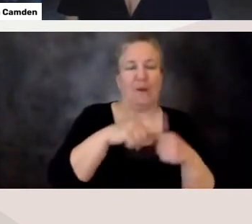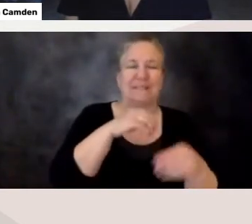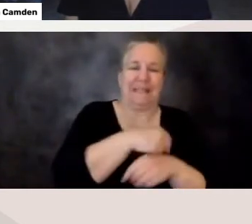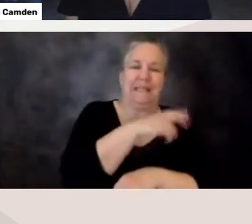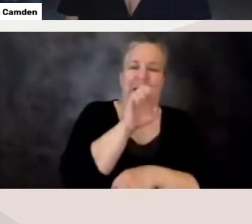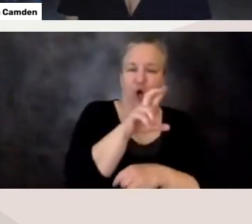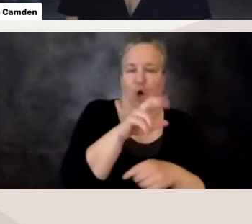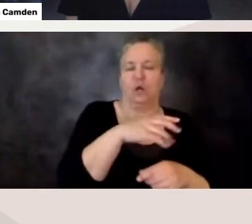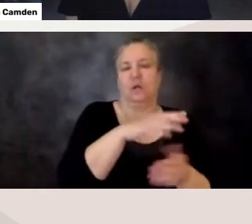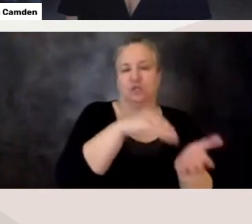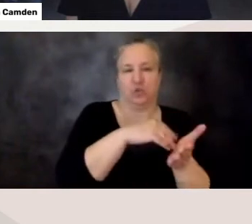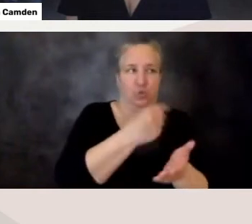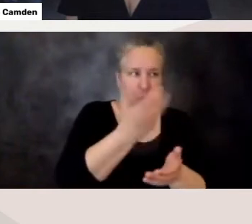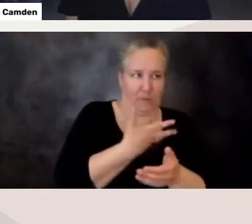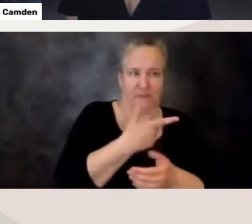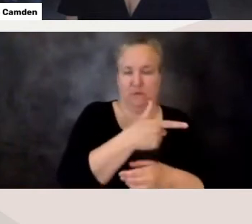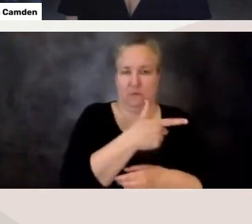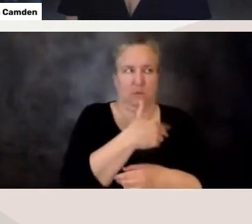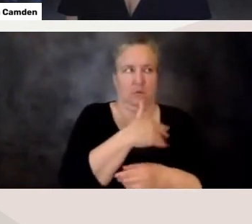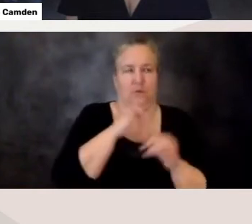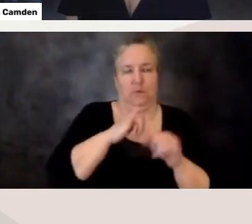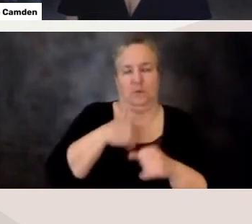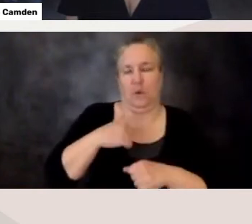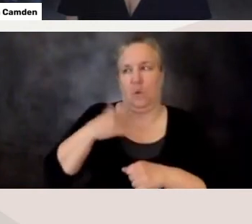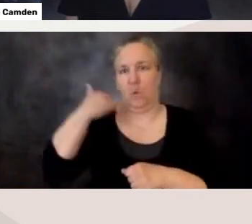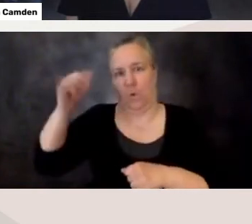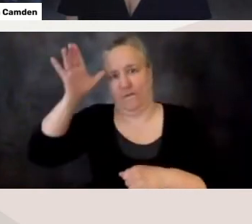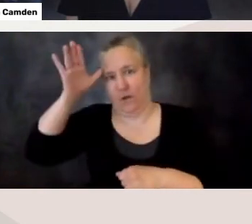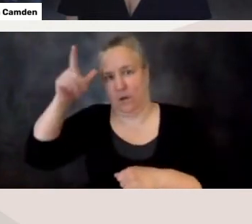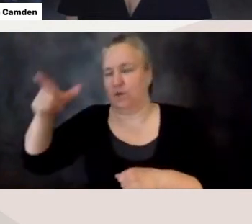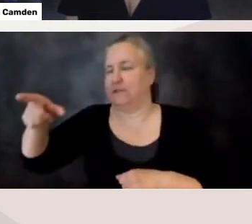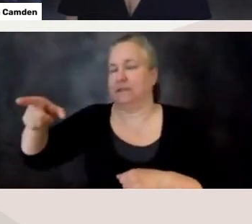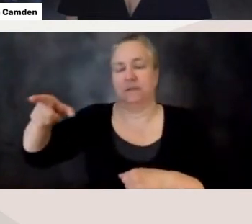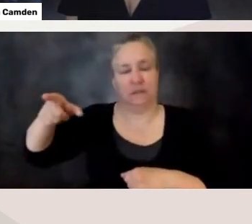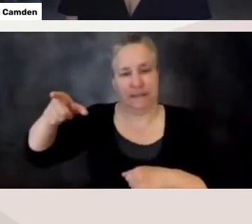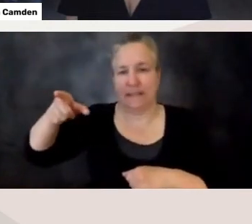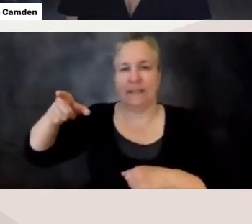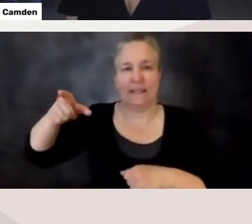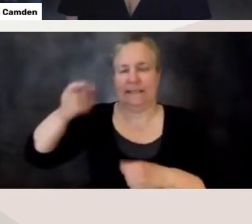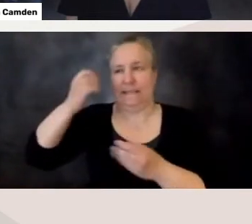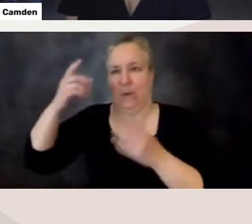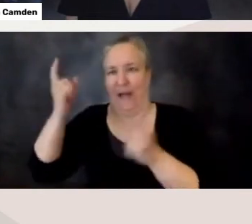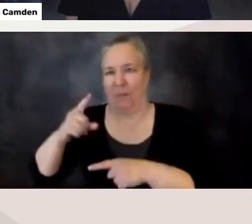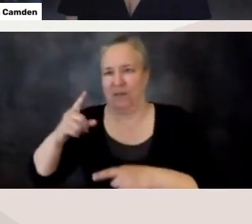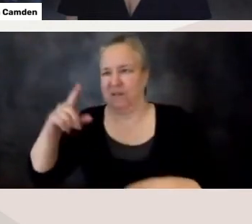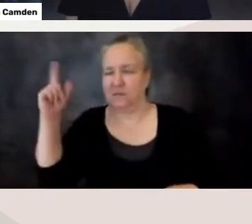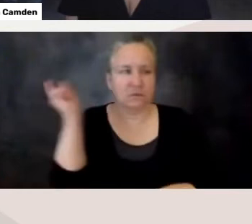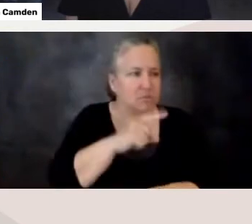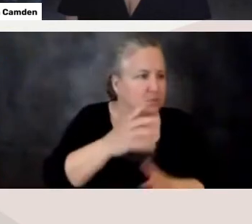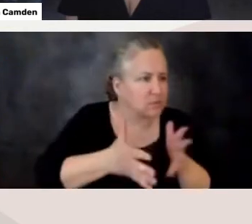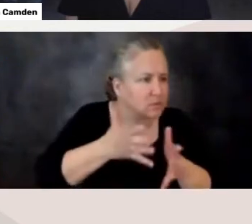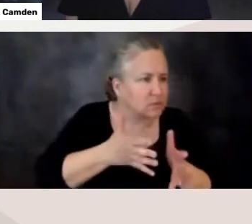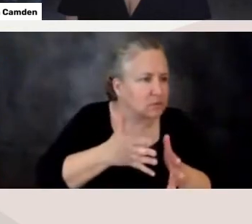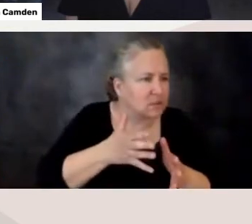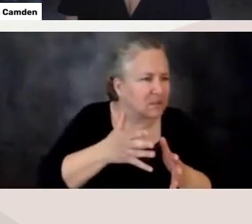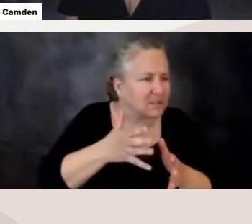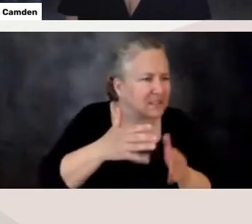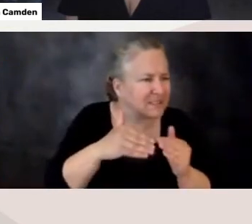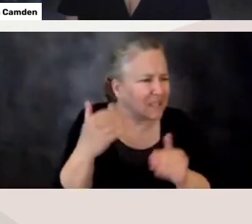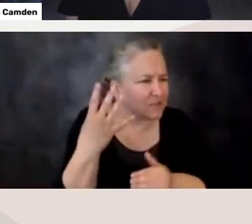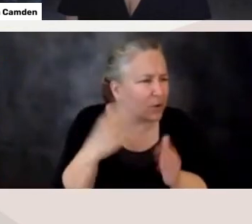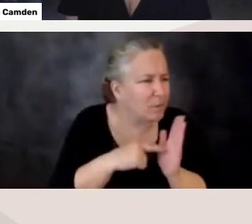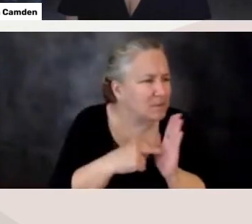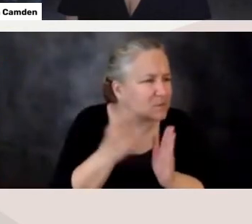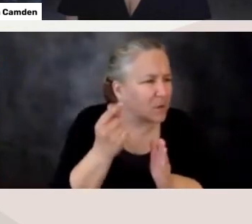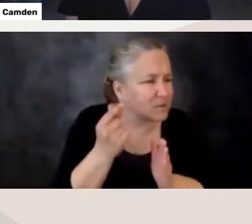ER and be with me." And I told him, and he was in shock, and he was like, "So what does 4 mean?" And I'm like, "Well, it's passed